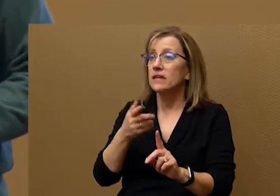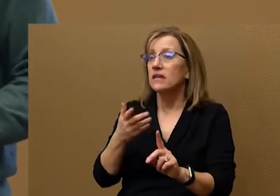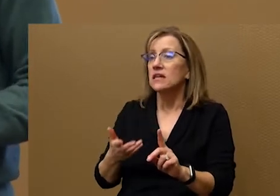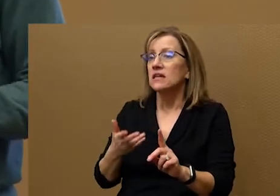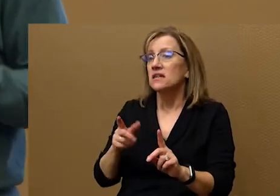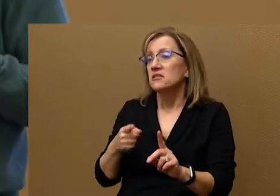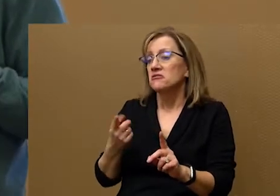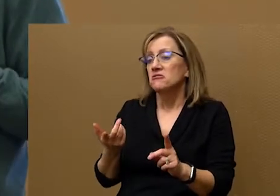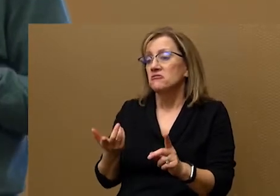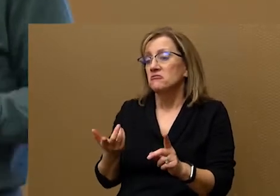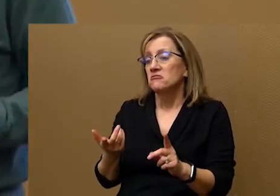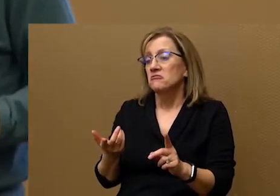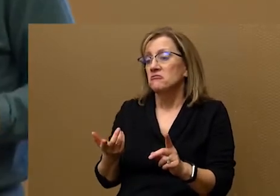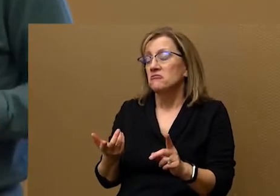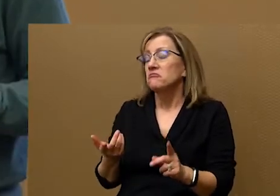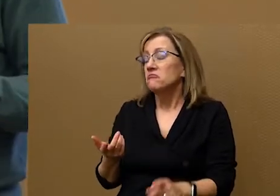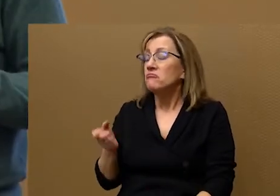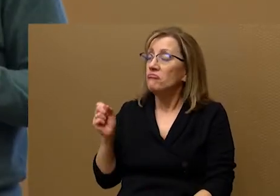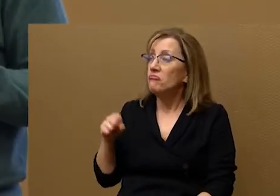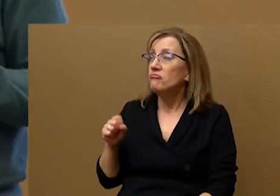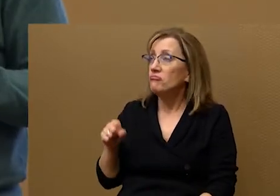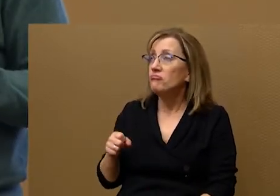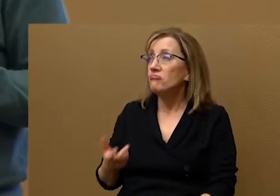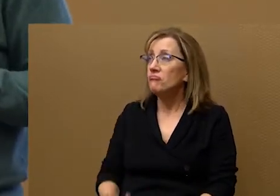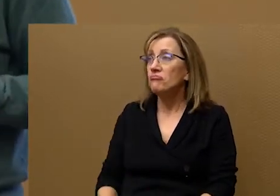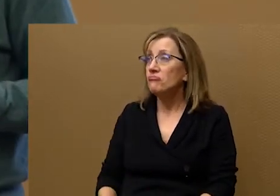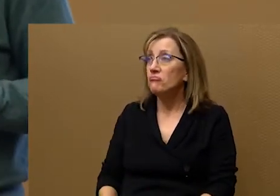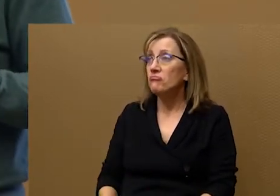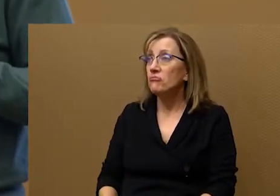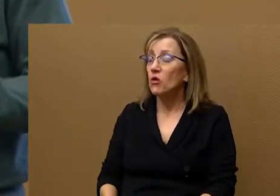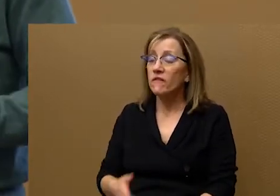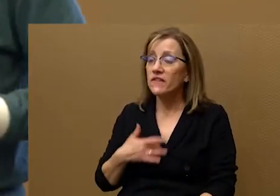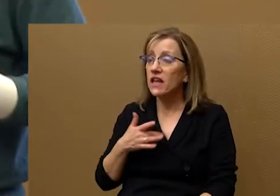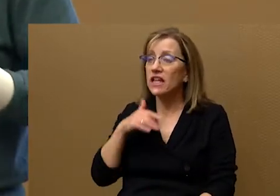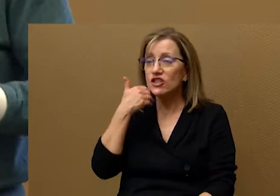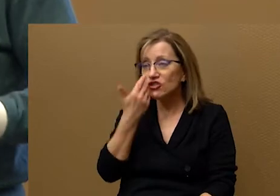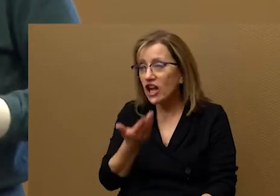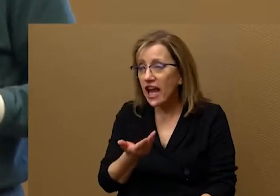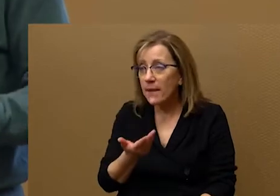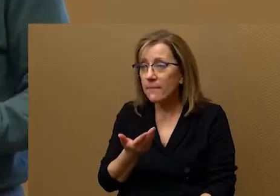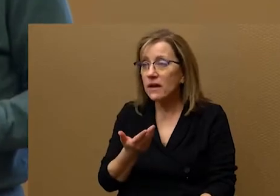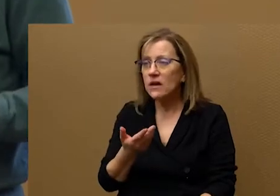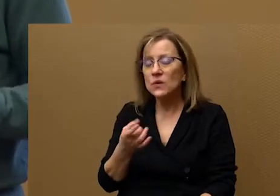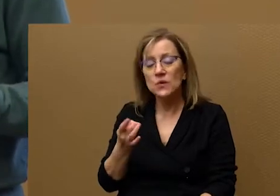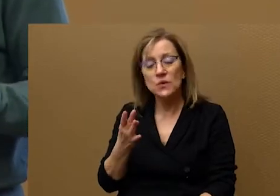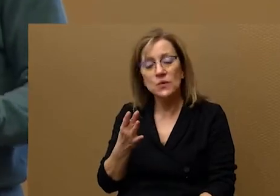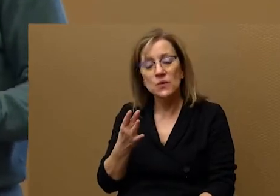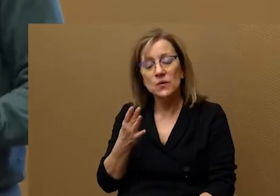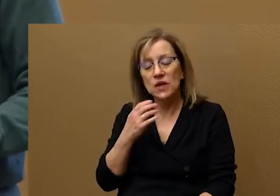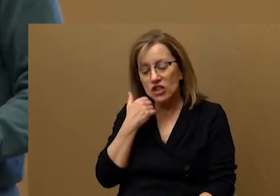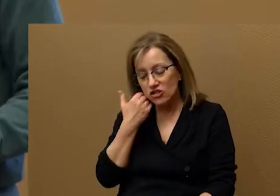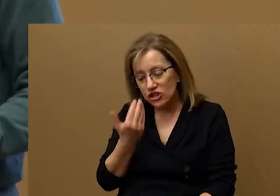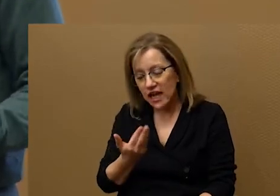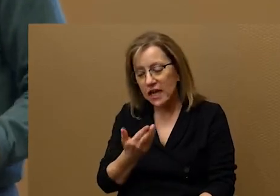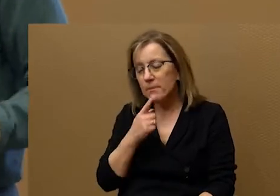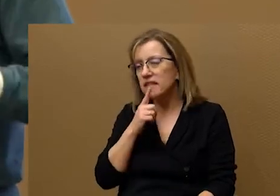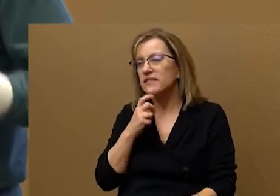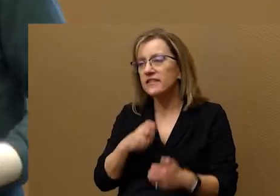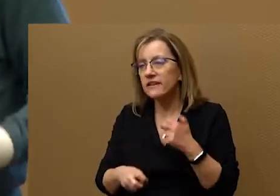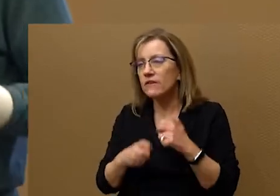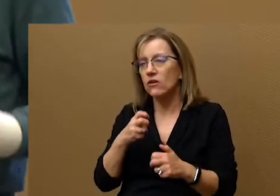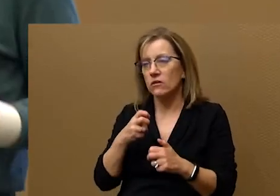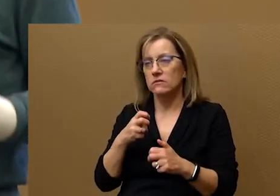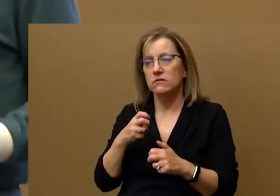it is for him probably just acknowledging or being present with something like shame. Shame